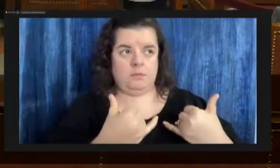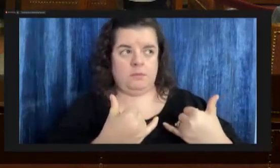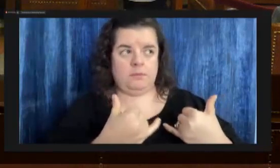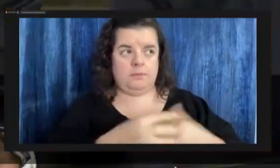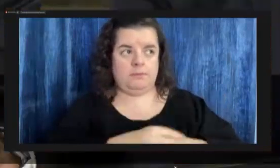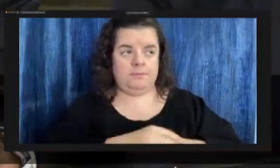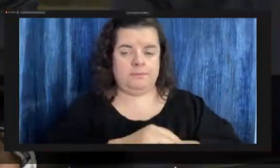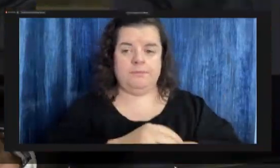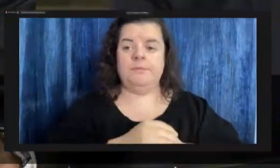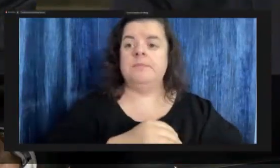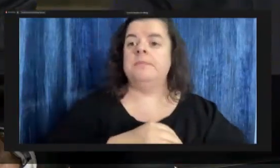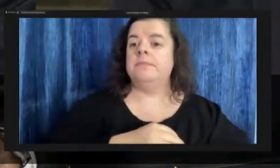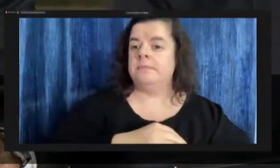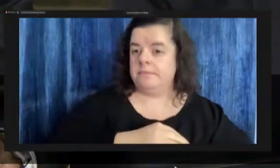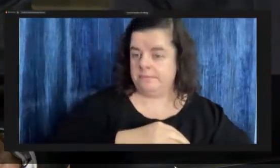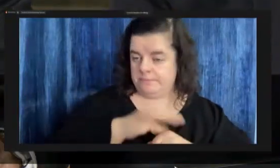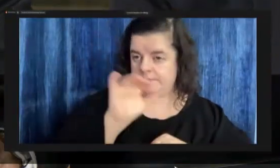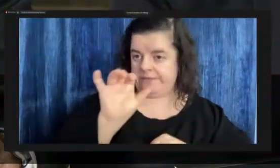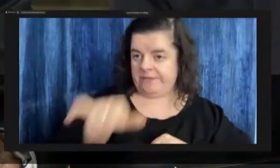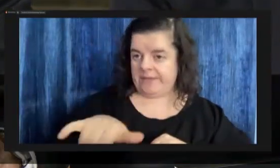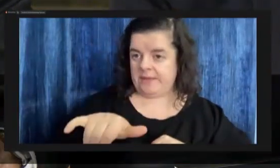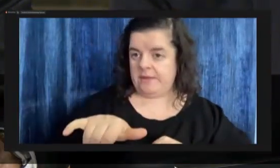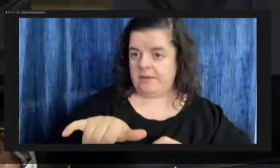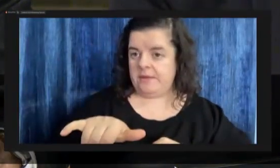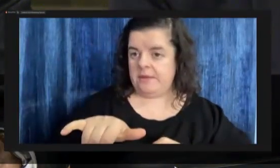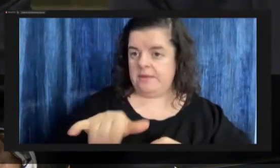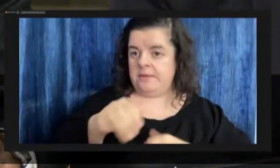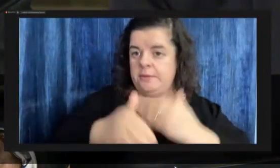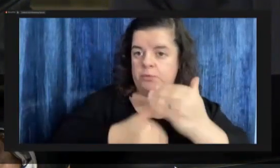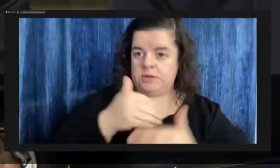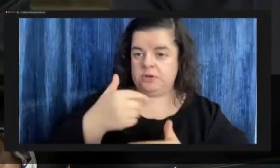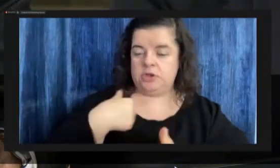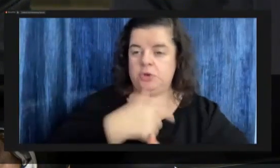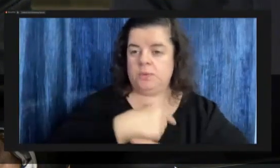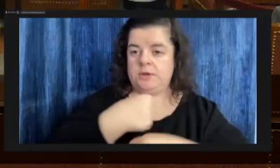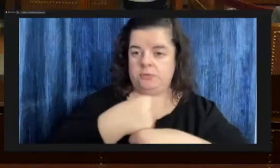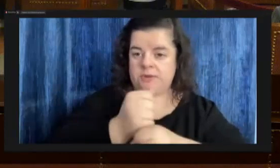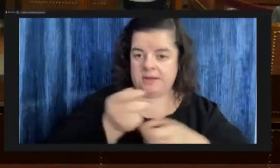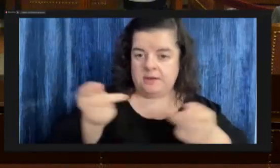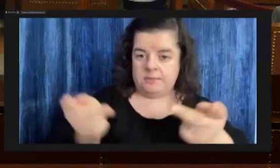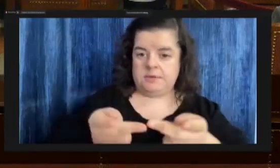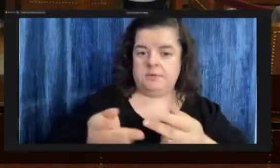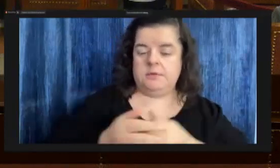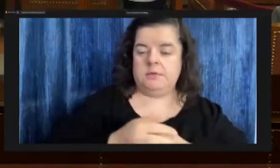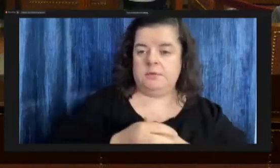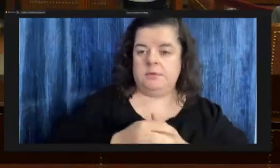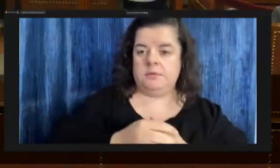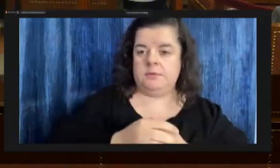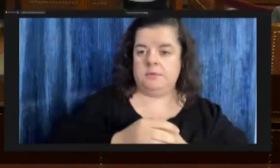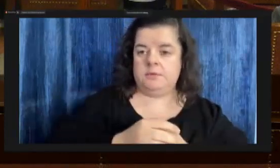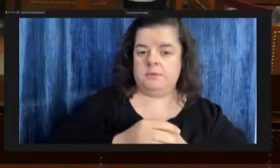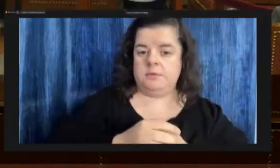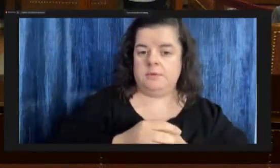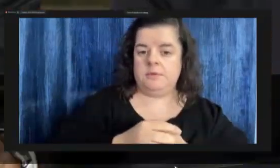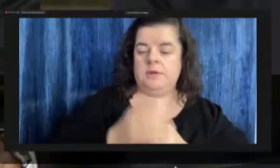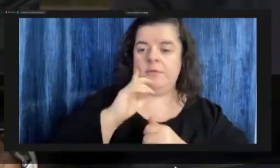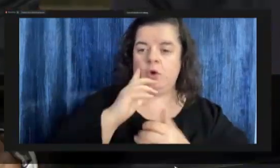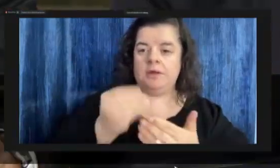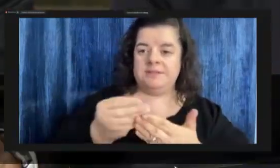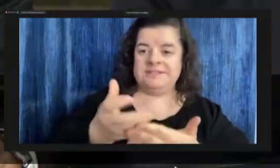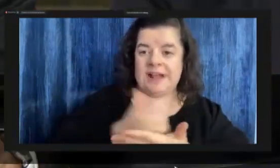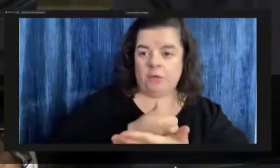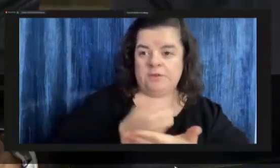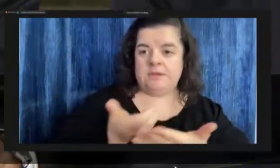Right. And is that the proper procedure by which we create a position, simply by salary increase? I honestly don't know. I'm